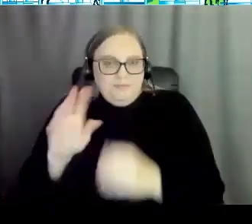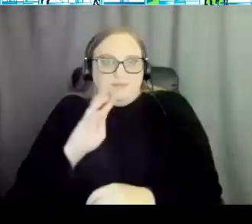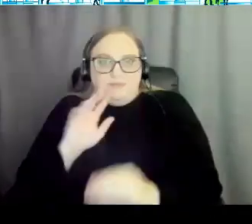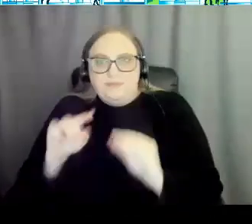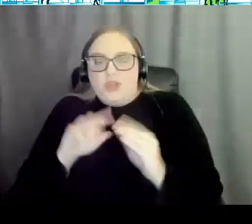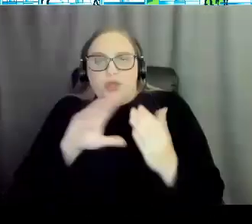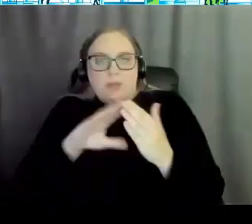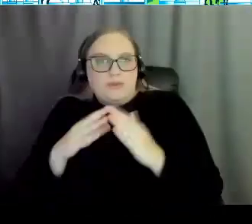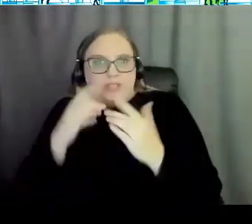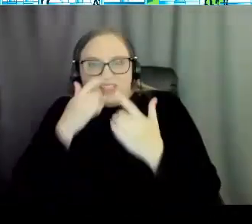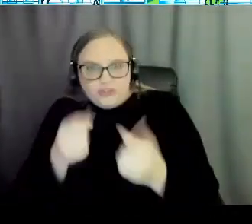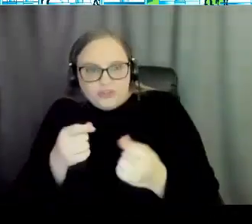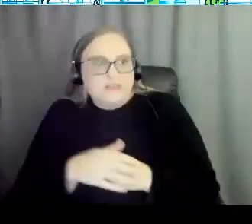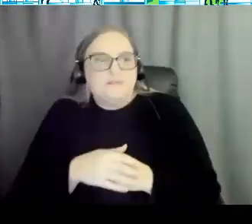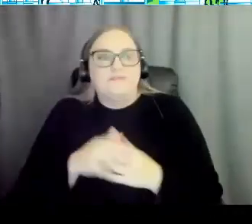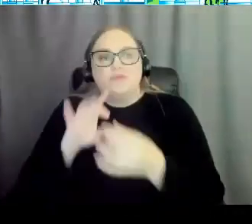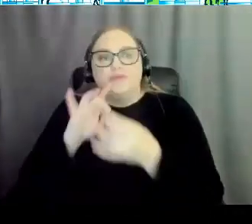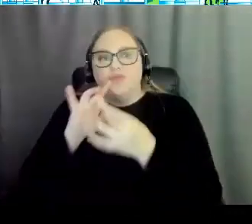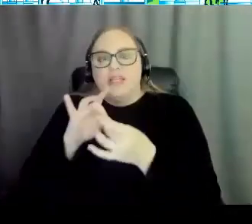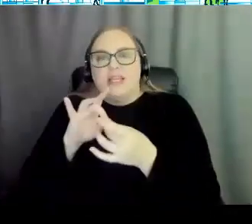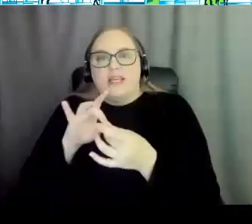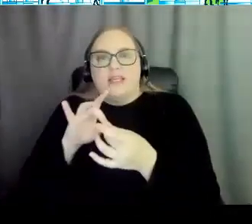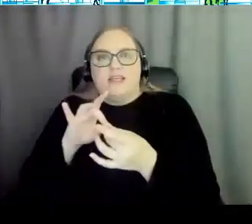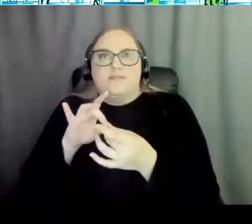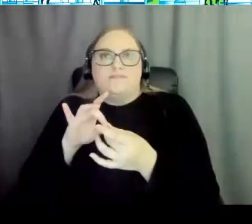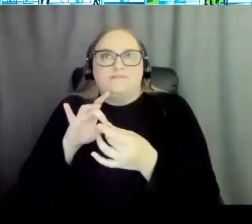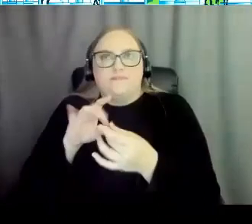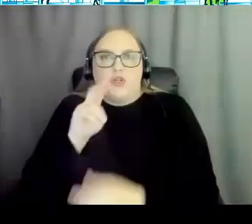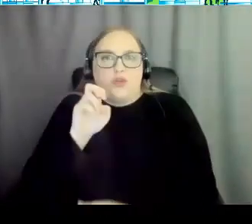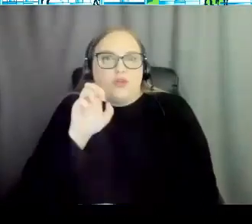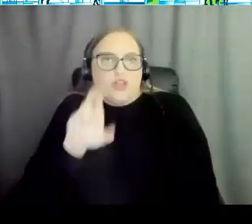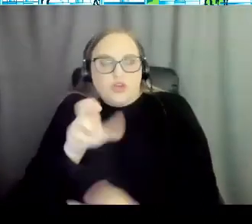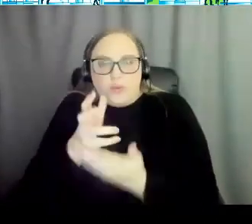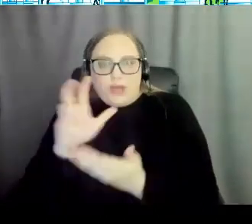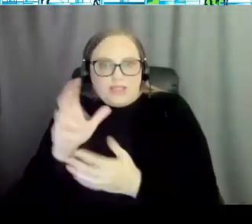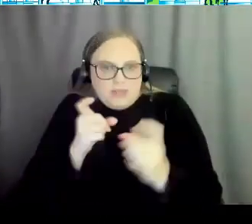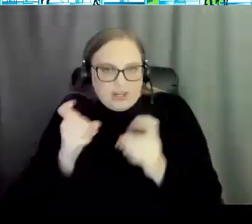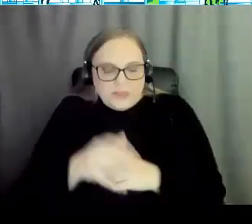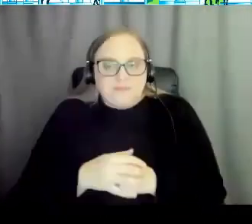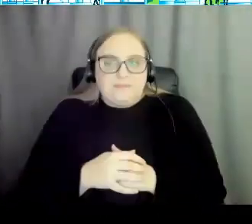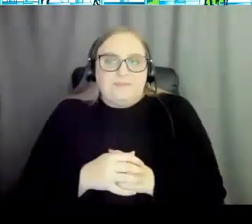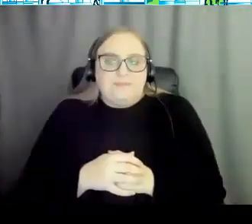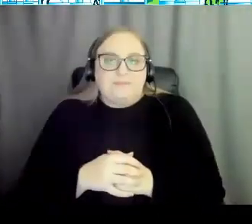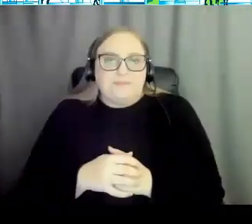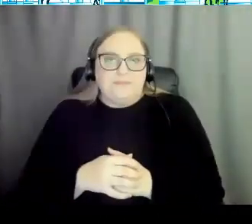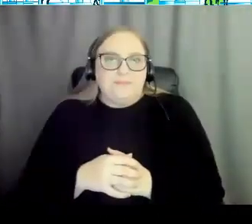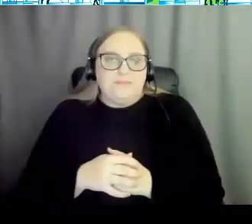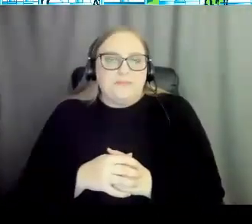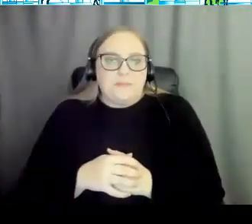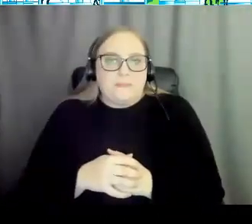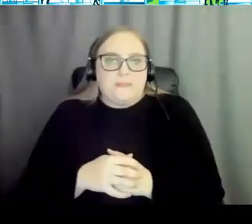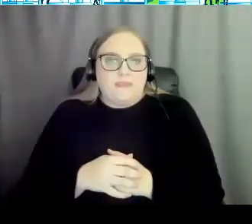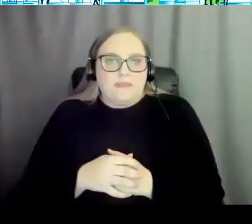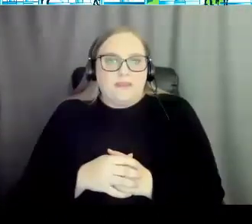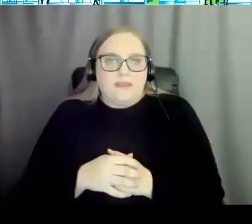interest related to nuclear waste management. I think that